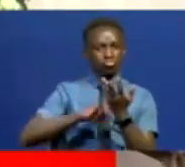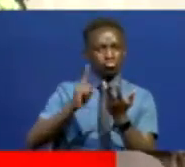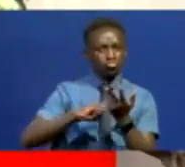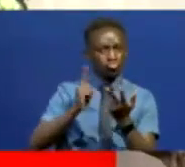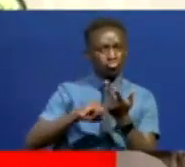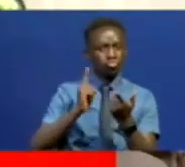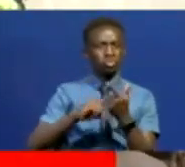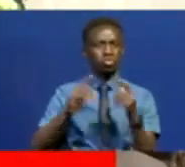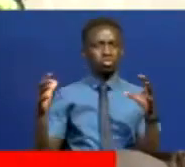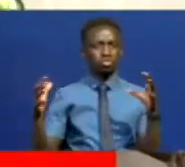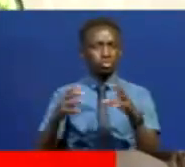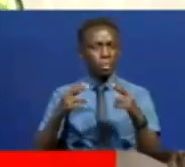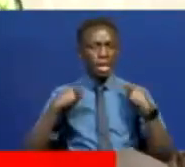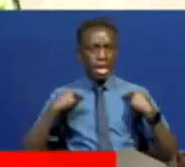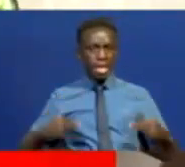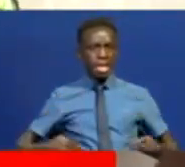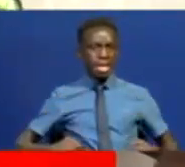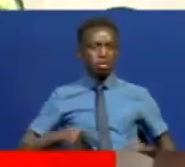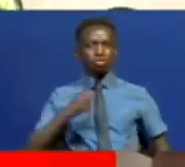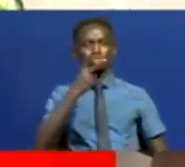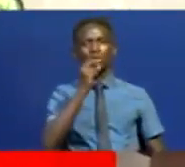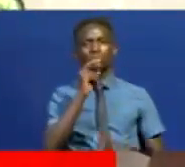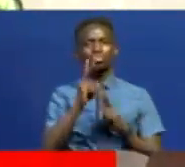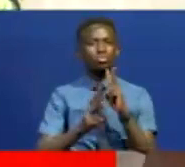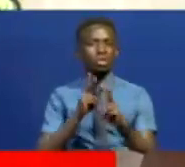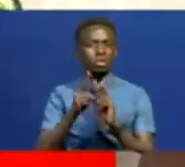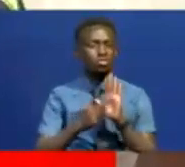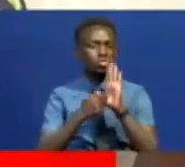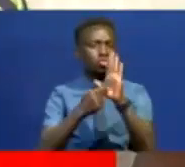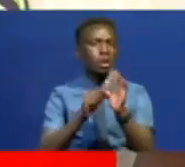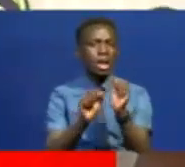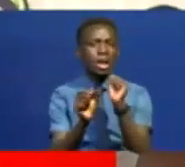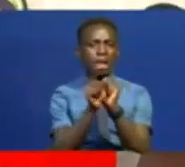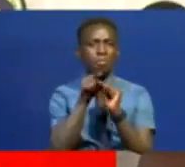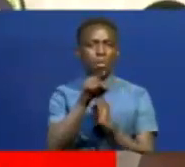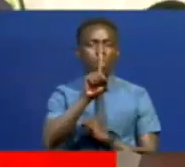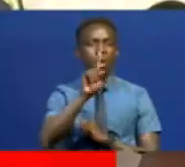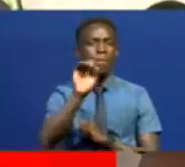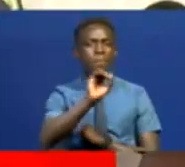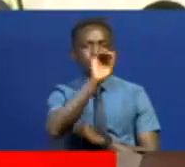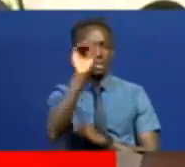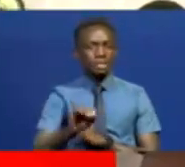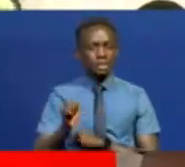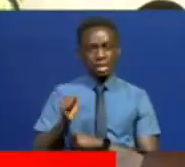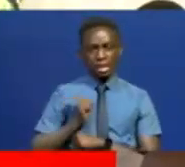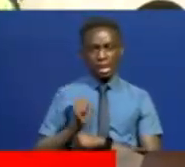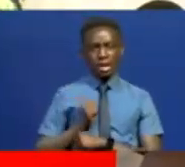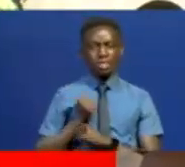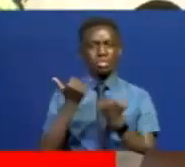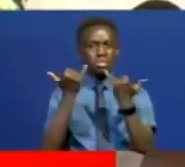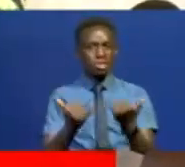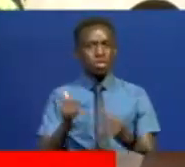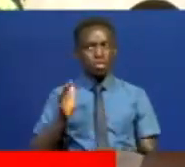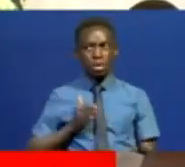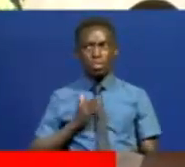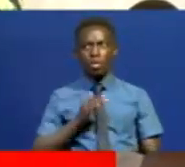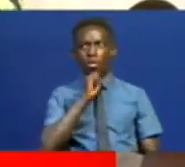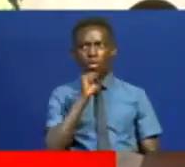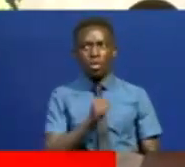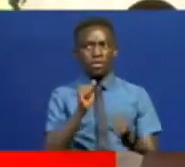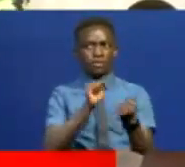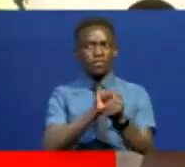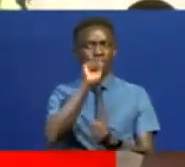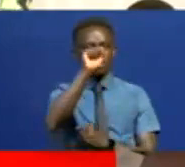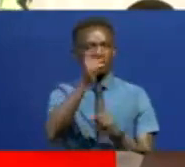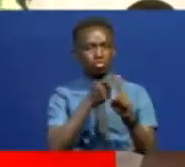2022 report showed that 11.1% of girls and young women aged 15 to